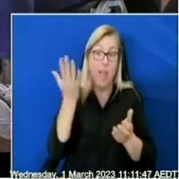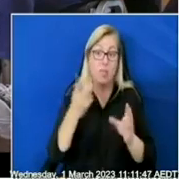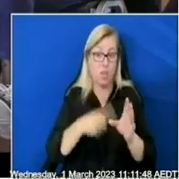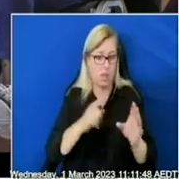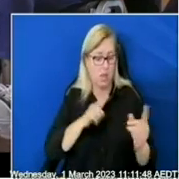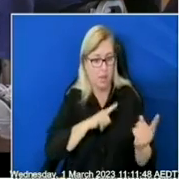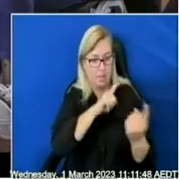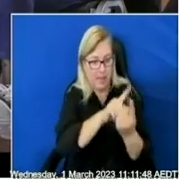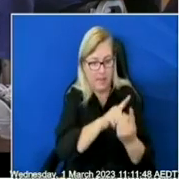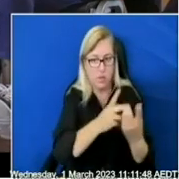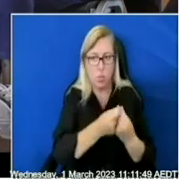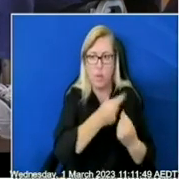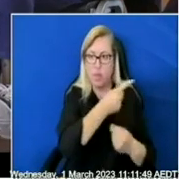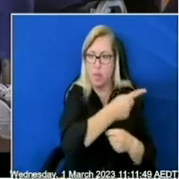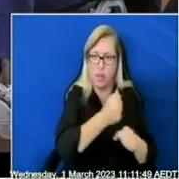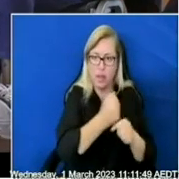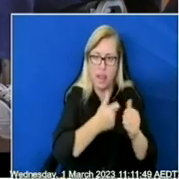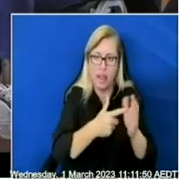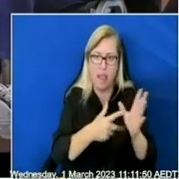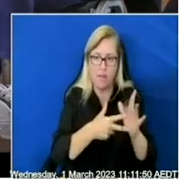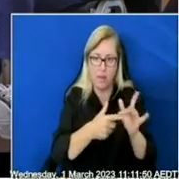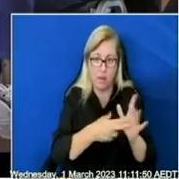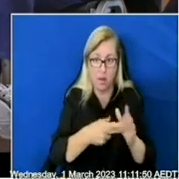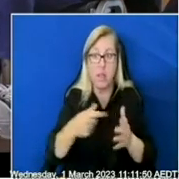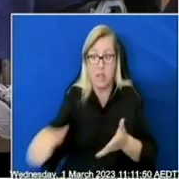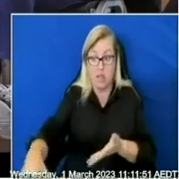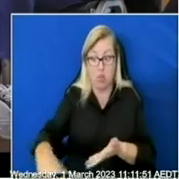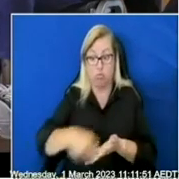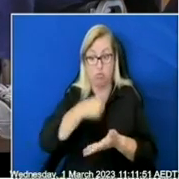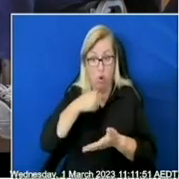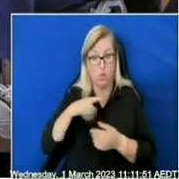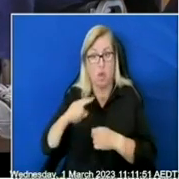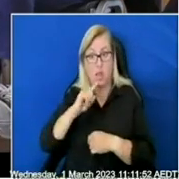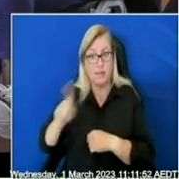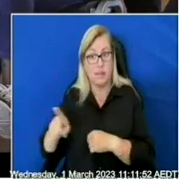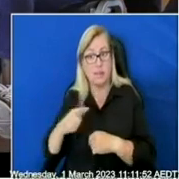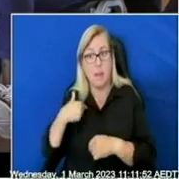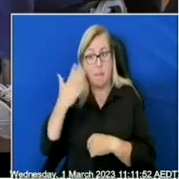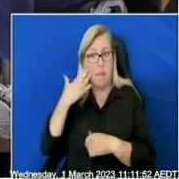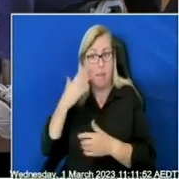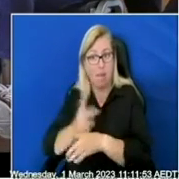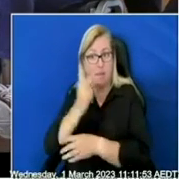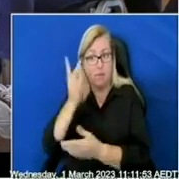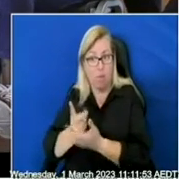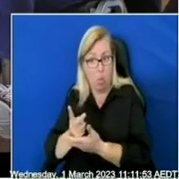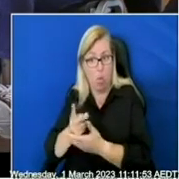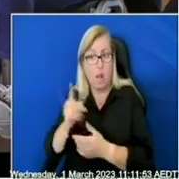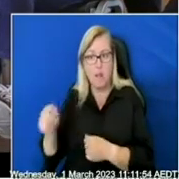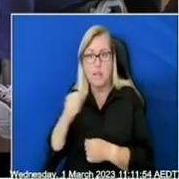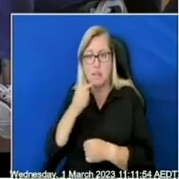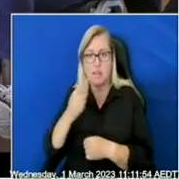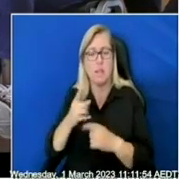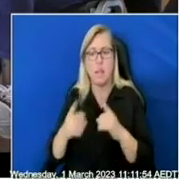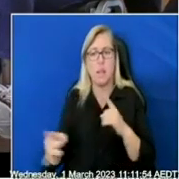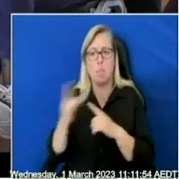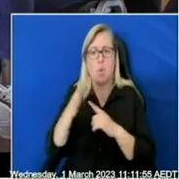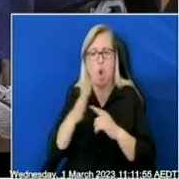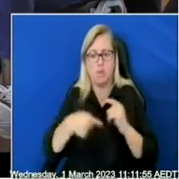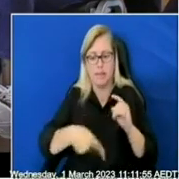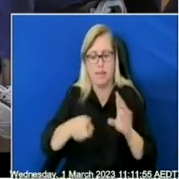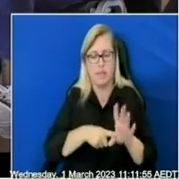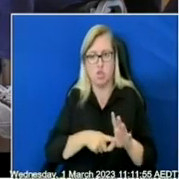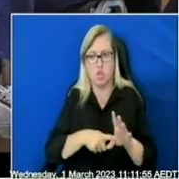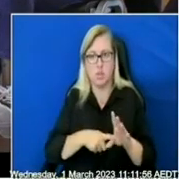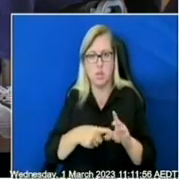he wrote straight back to me. I said, Mum's had a fall. And he said he's going to make this his priority this year. I've got a photo of Eunice at my desk.